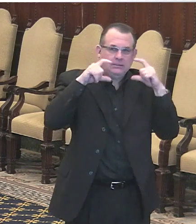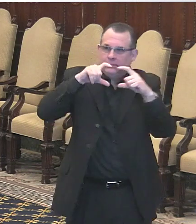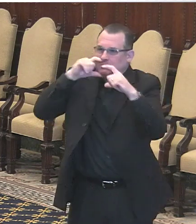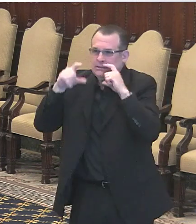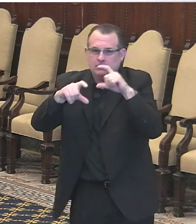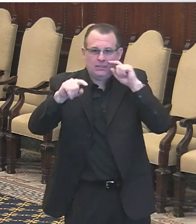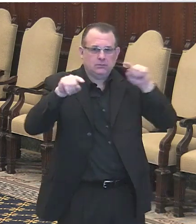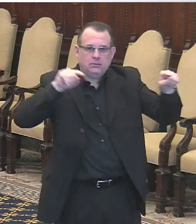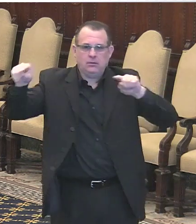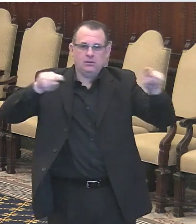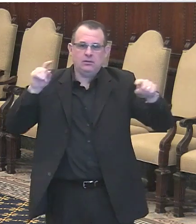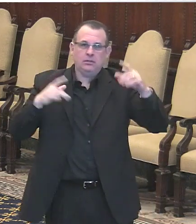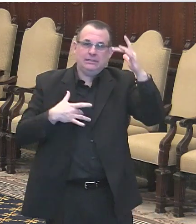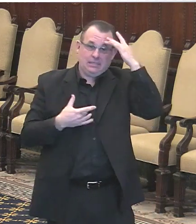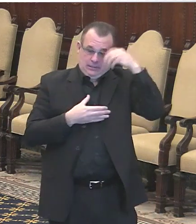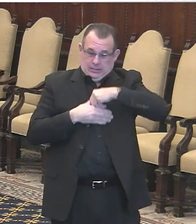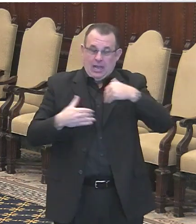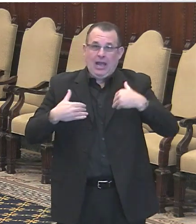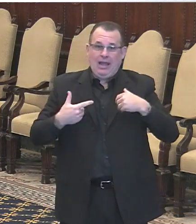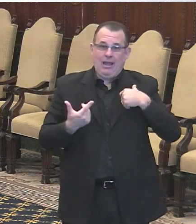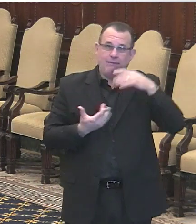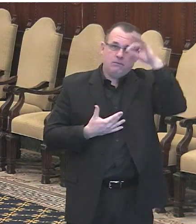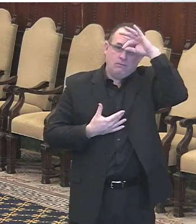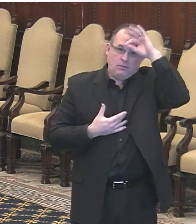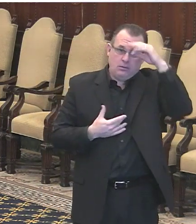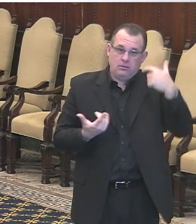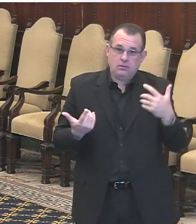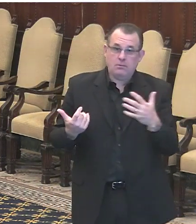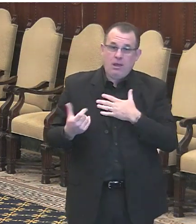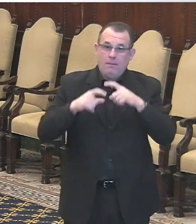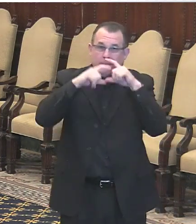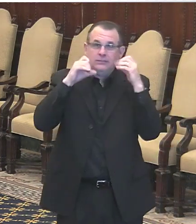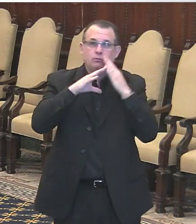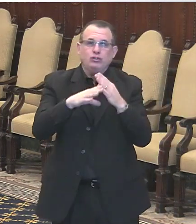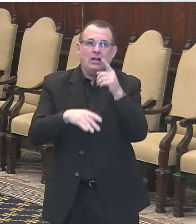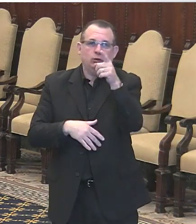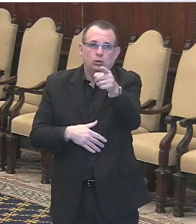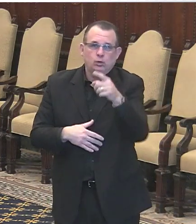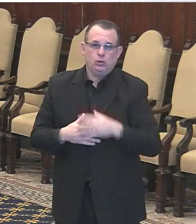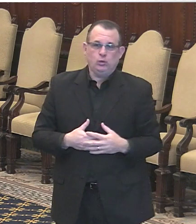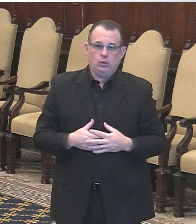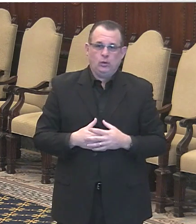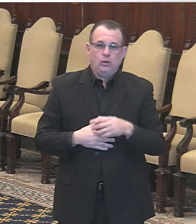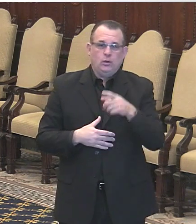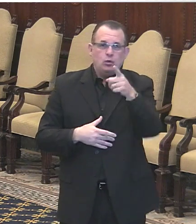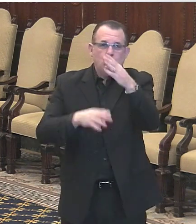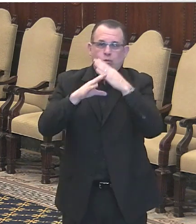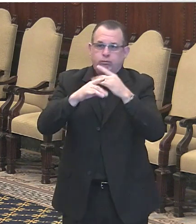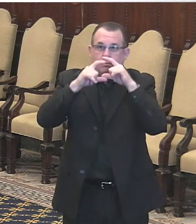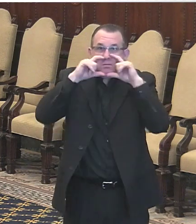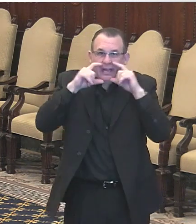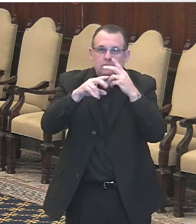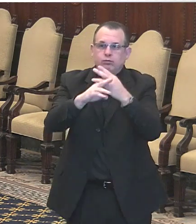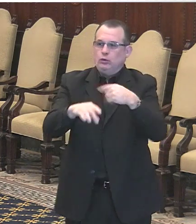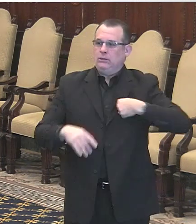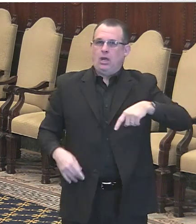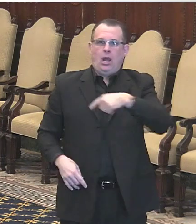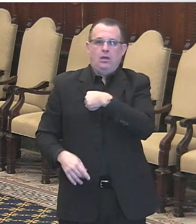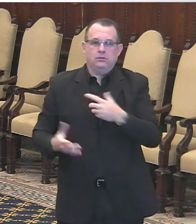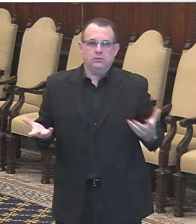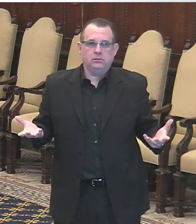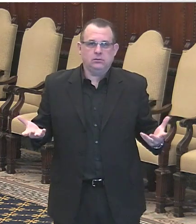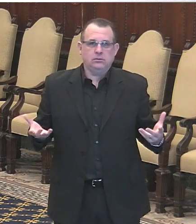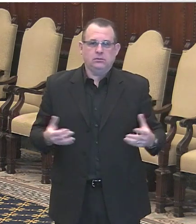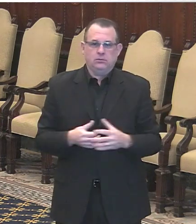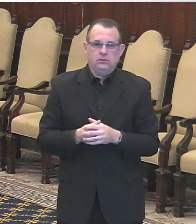other people. My mask protects you, your mask protects me. We're going to have to continue to do that if we want to be able to restart our economy safely. For